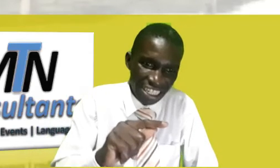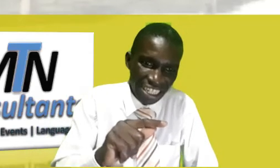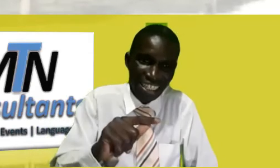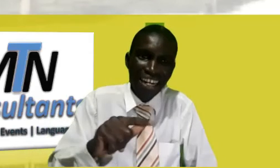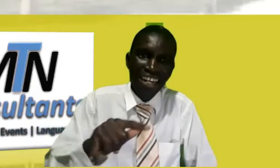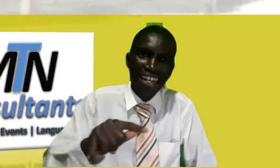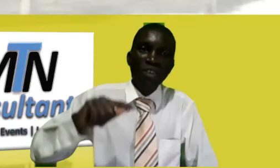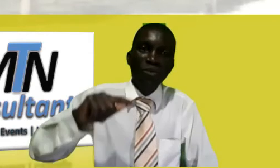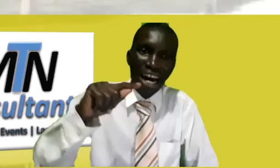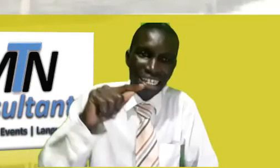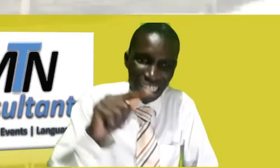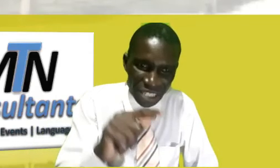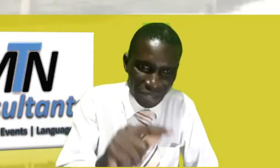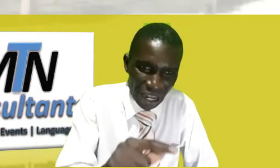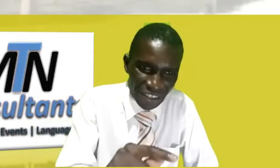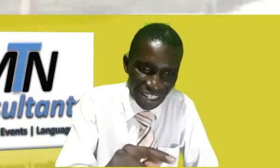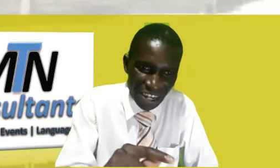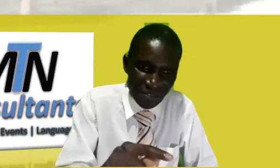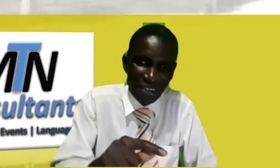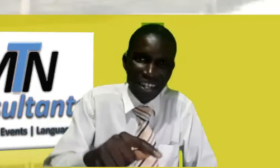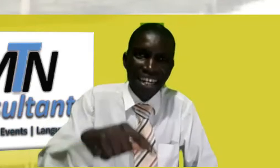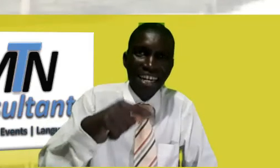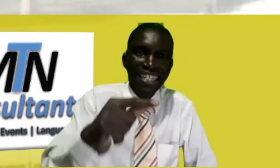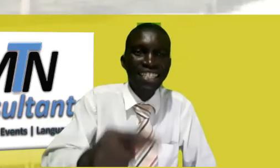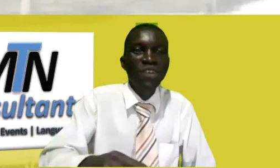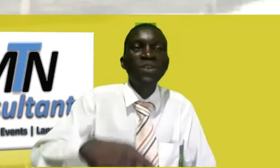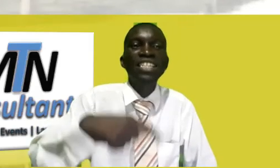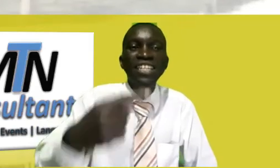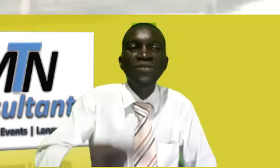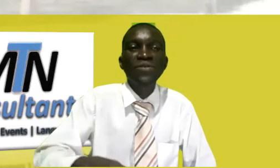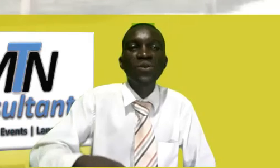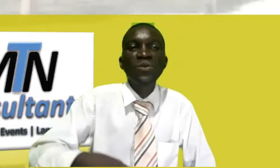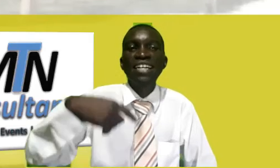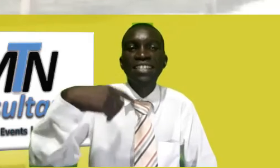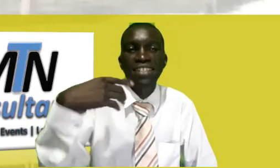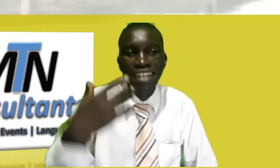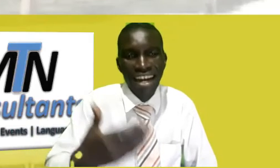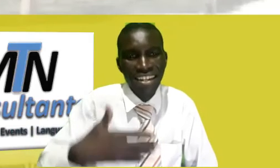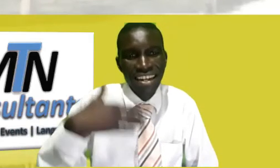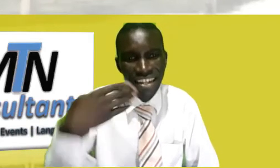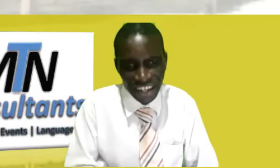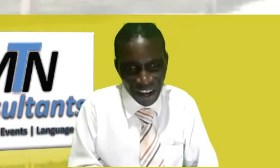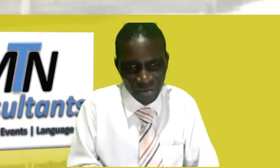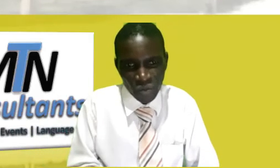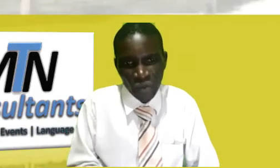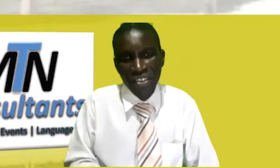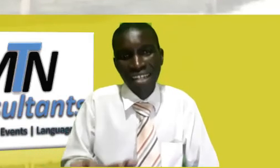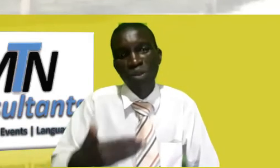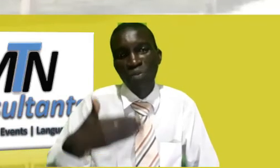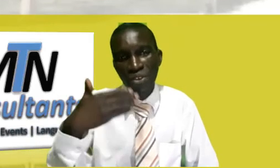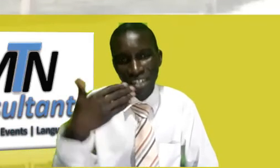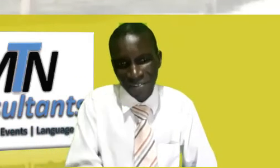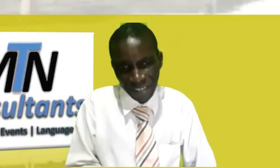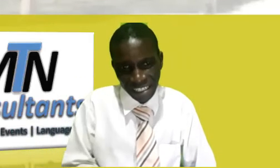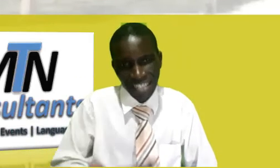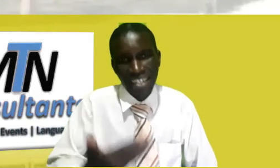learn the culture, be accepted by the deaf, and they will give you a sign name. That will